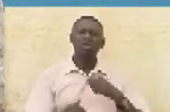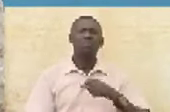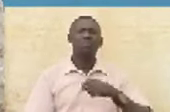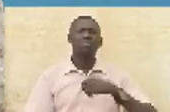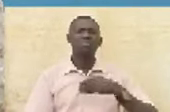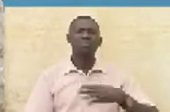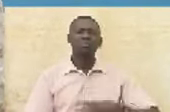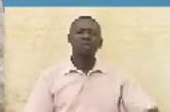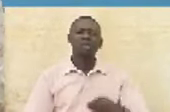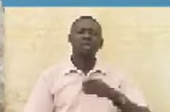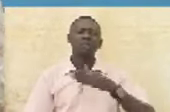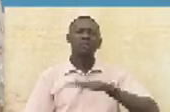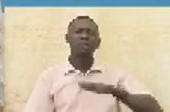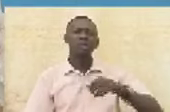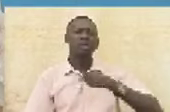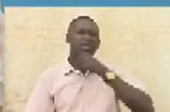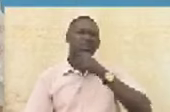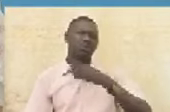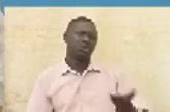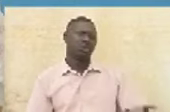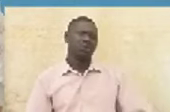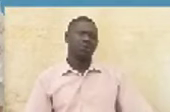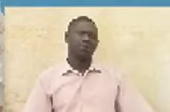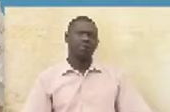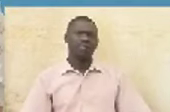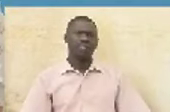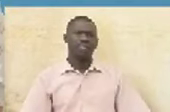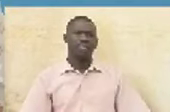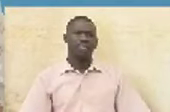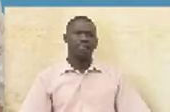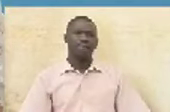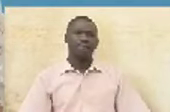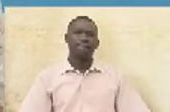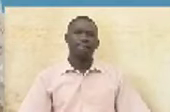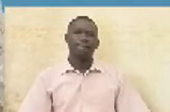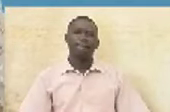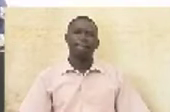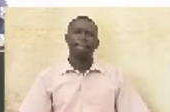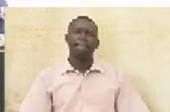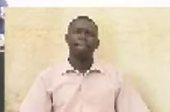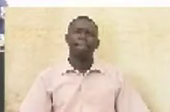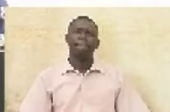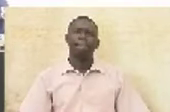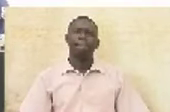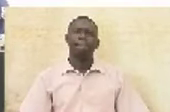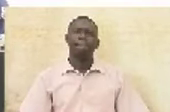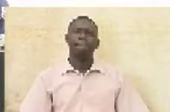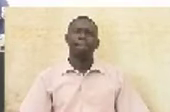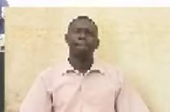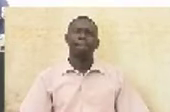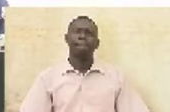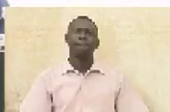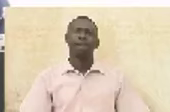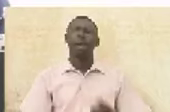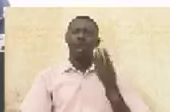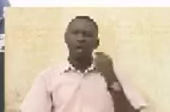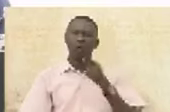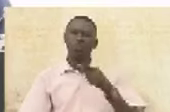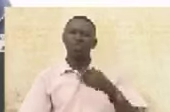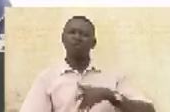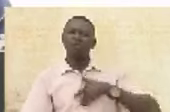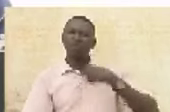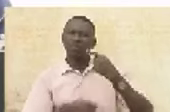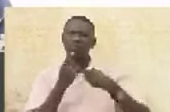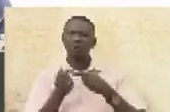grandchildren. How did you feel at that point about having your grandchildren's age